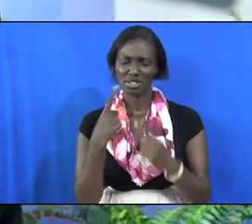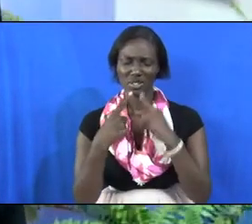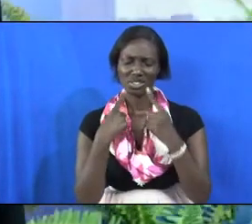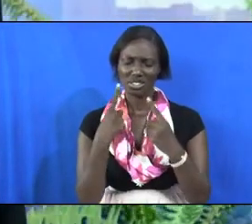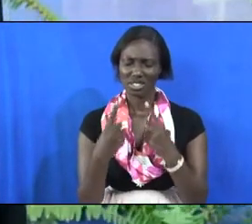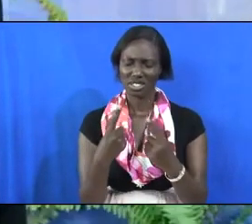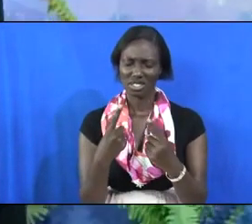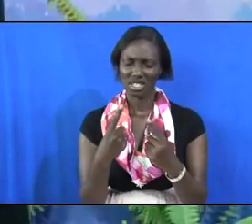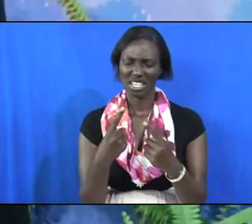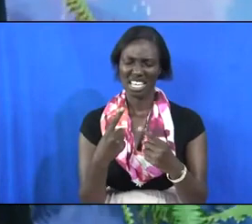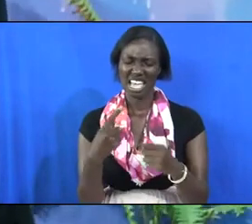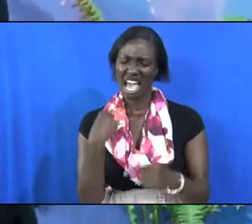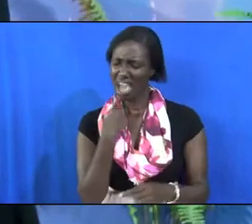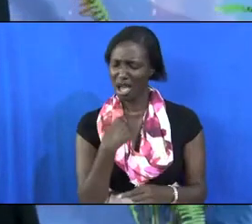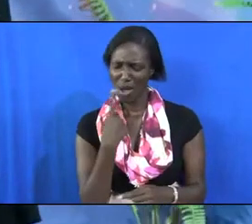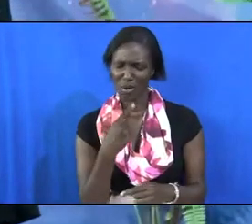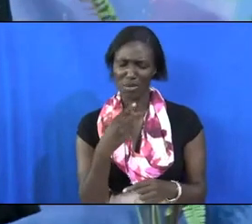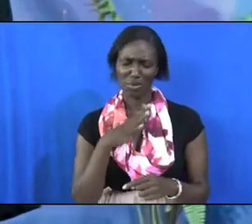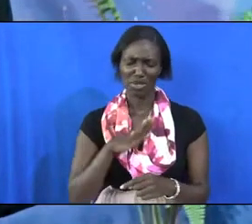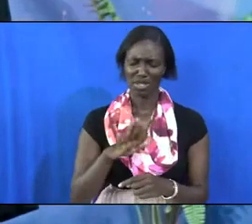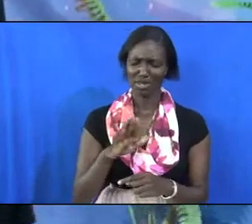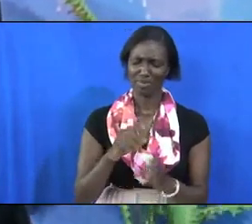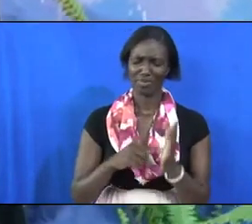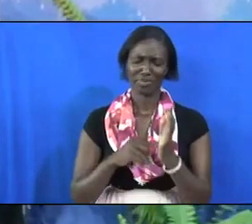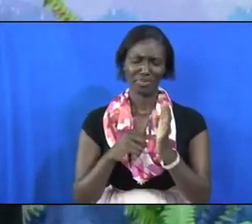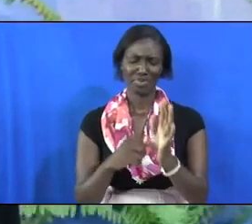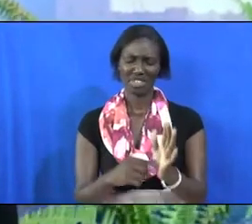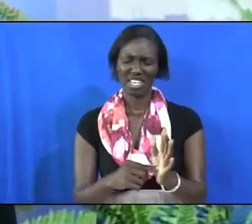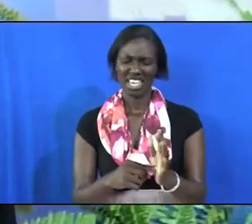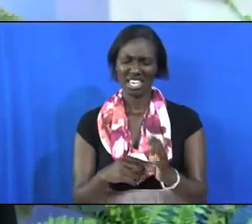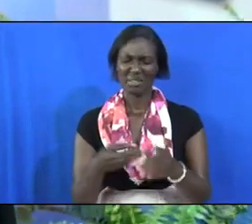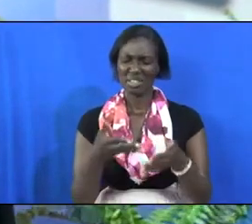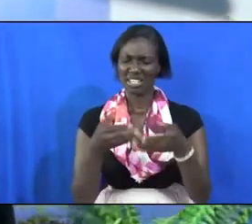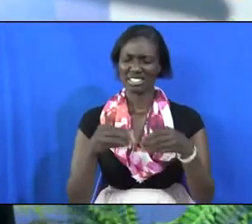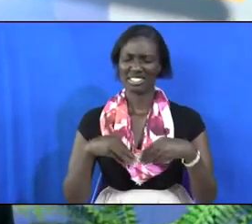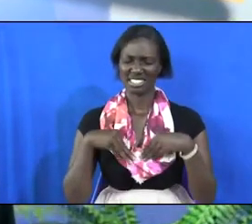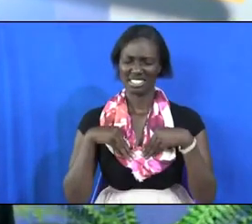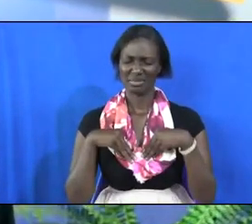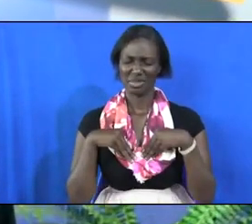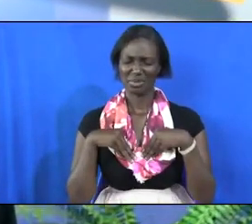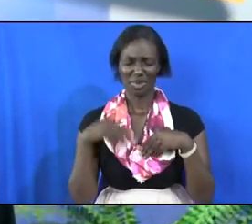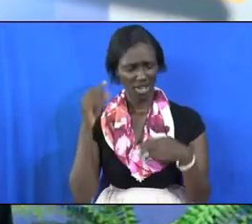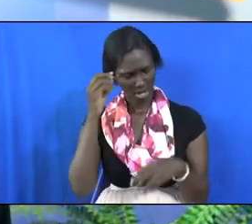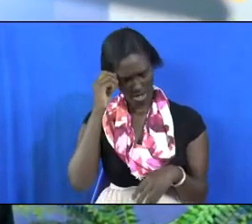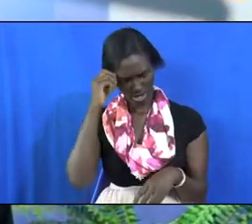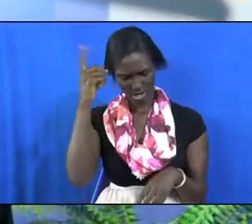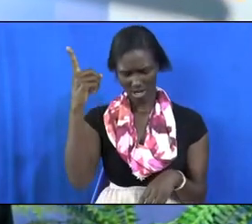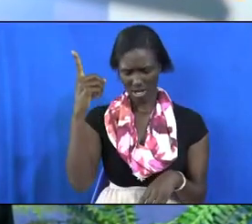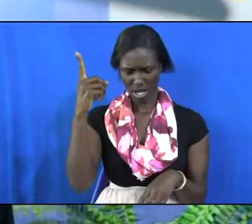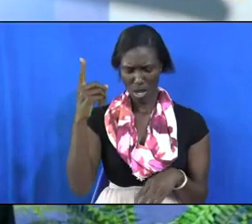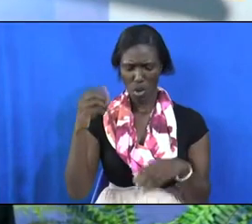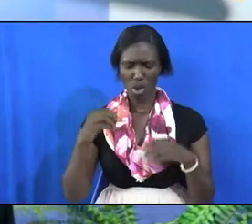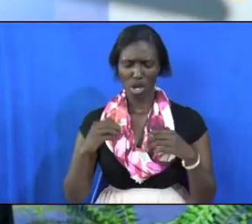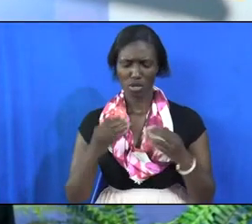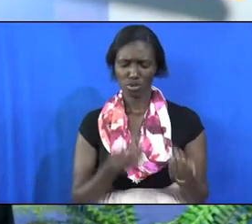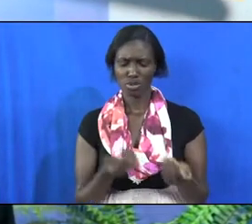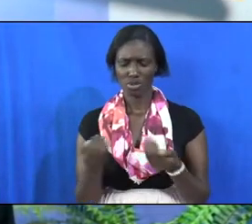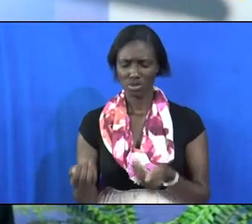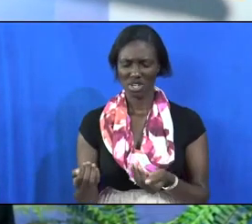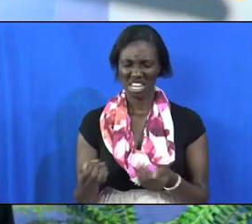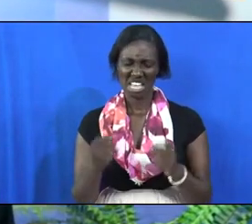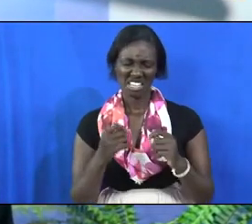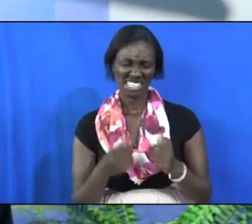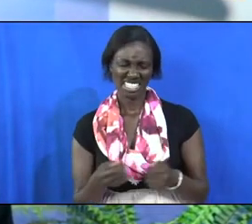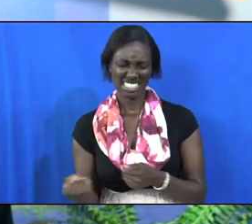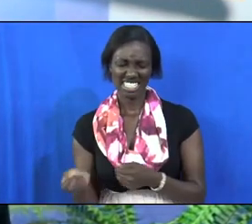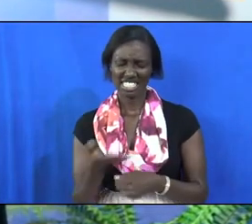say and how we're going to present it may be acceptable, even may be understandable to our children, as little